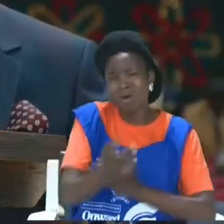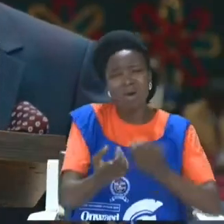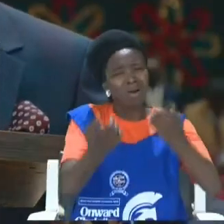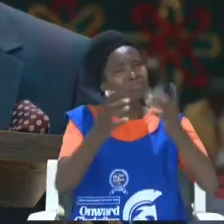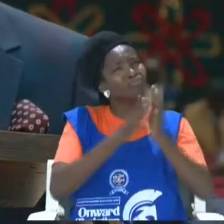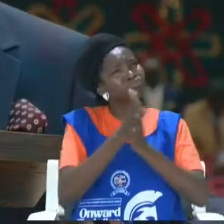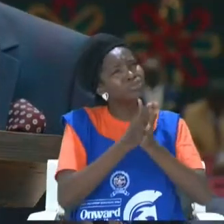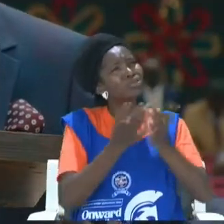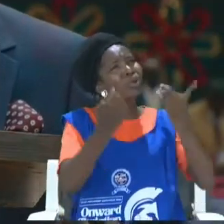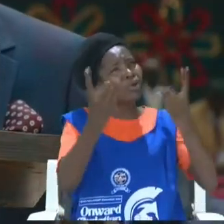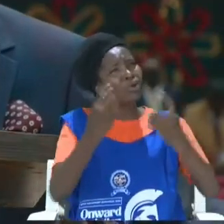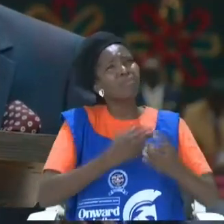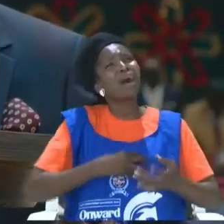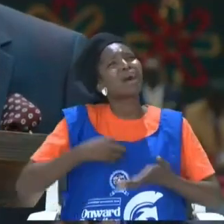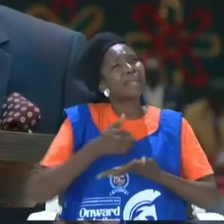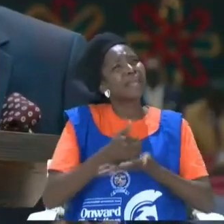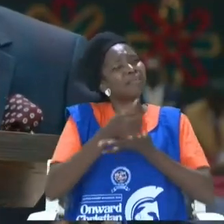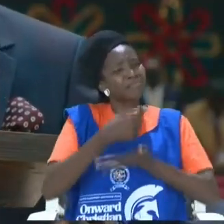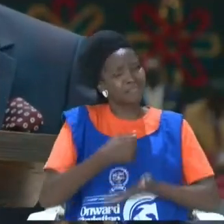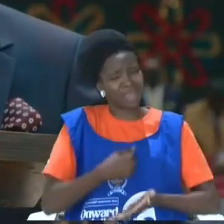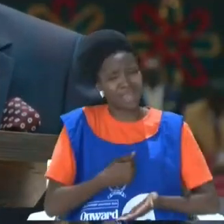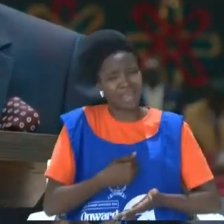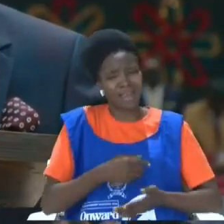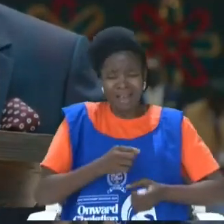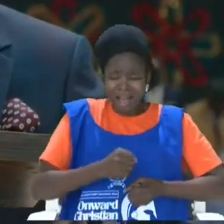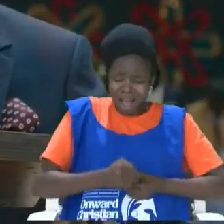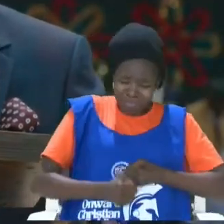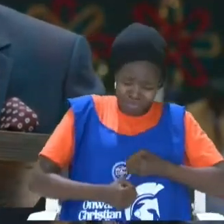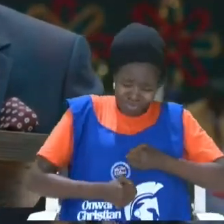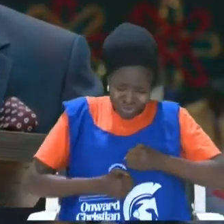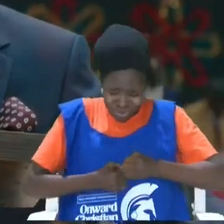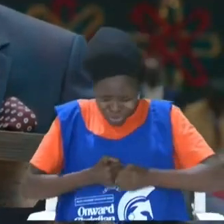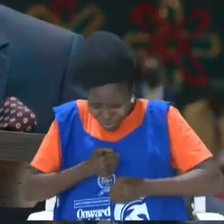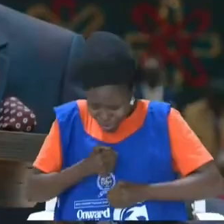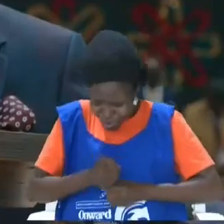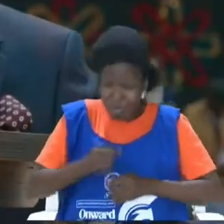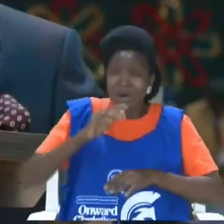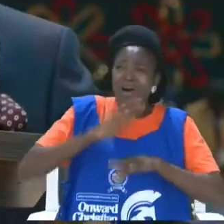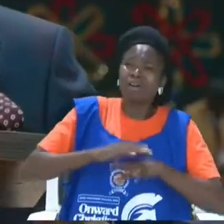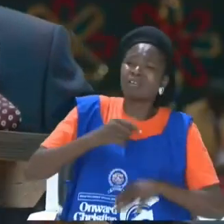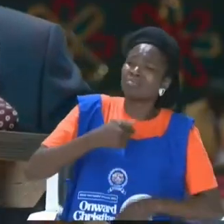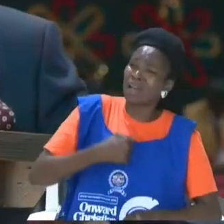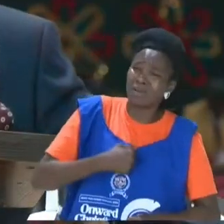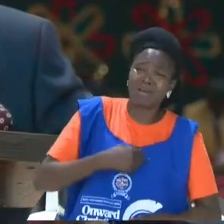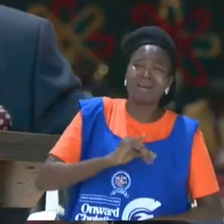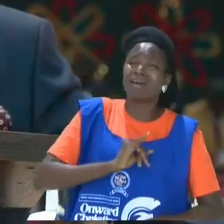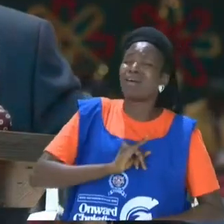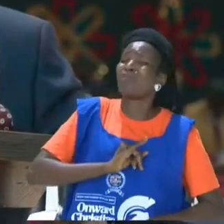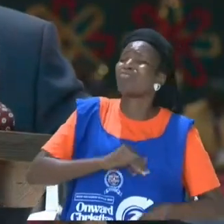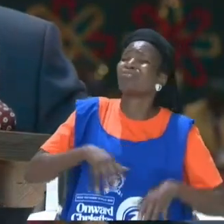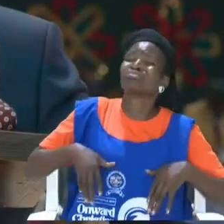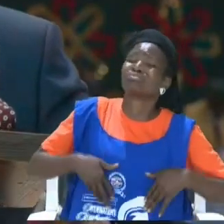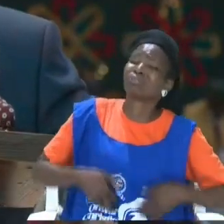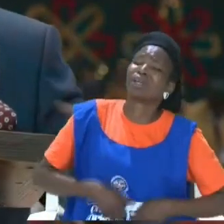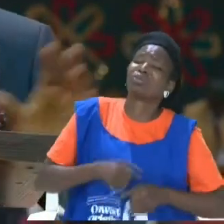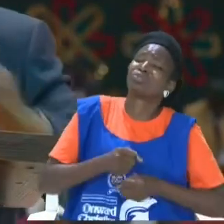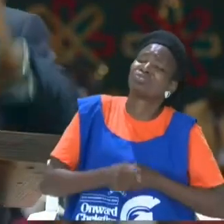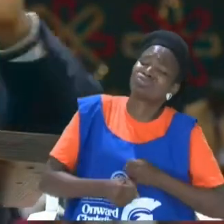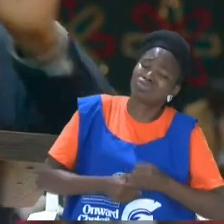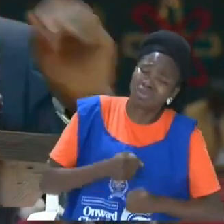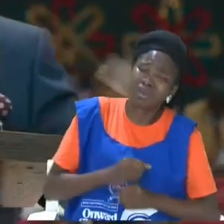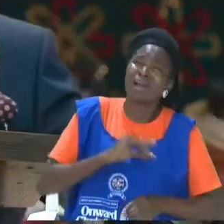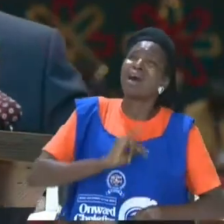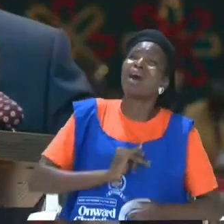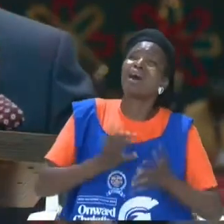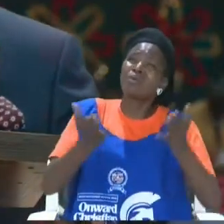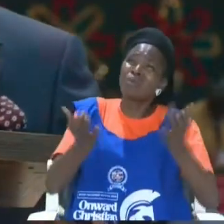me. I've struggled on my own. I don't want to struggle anymore. I want you to